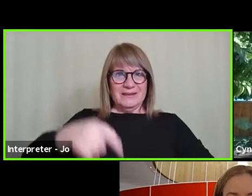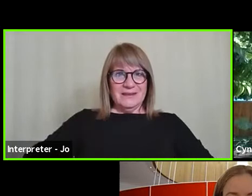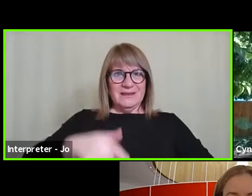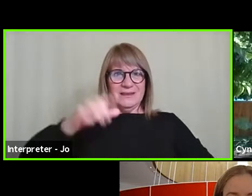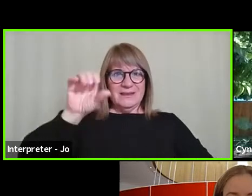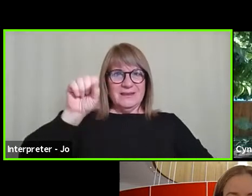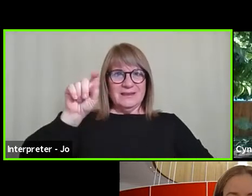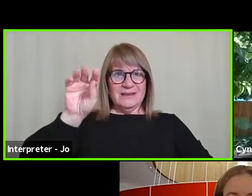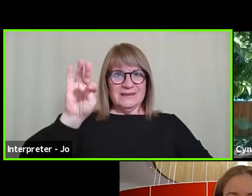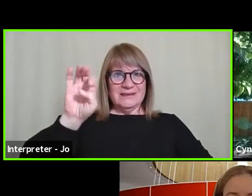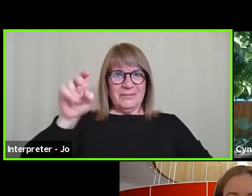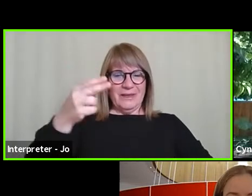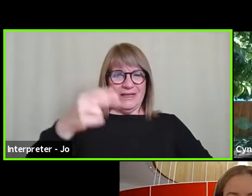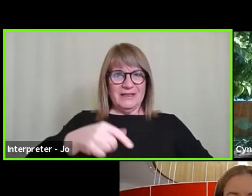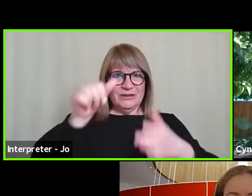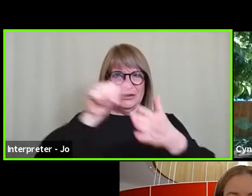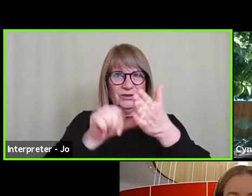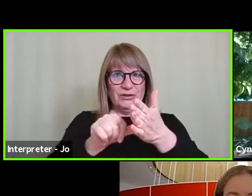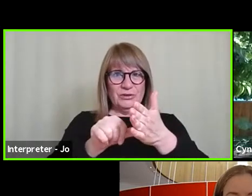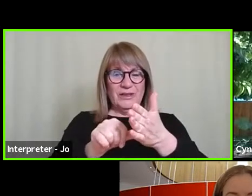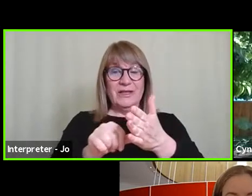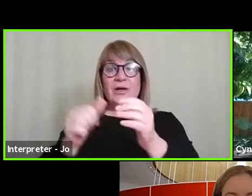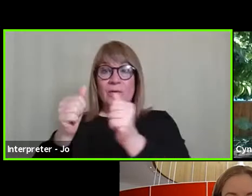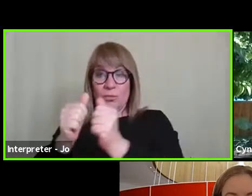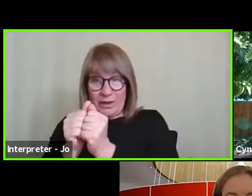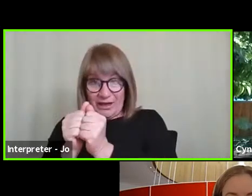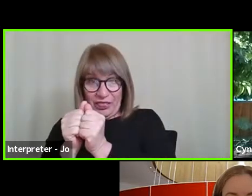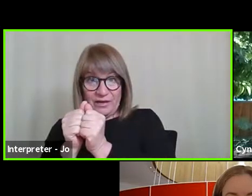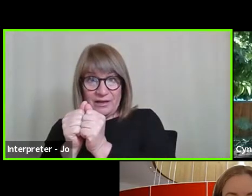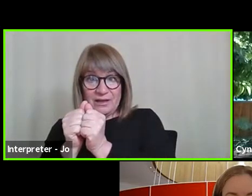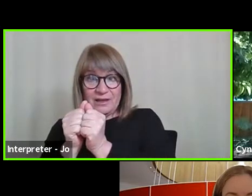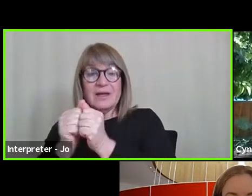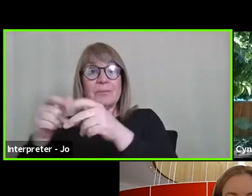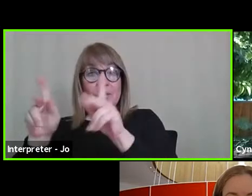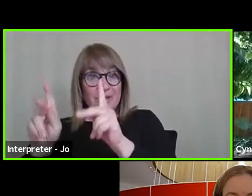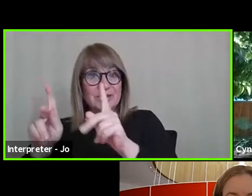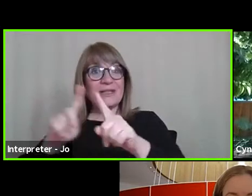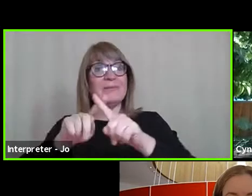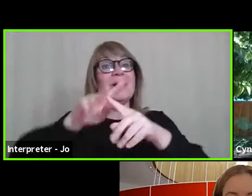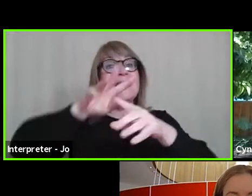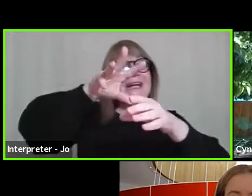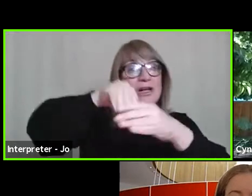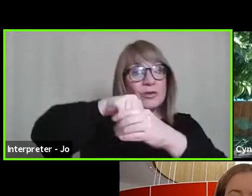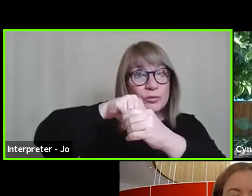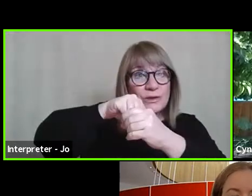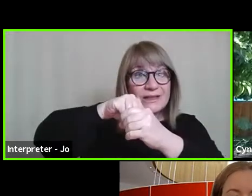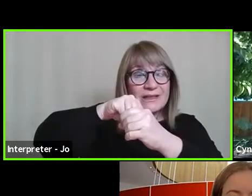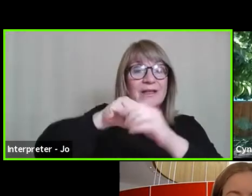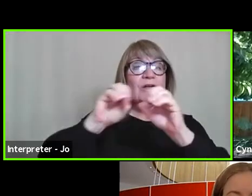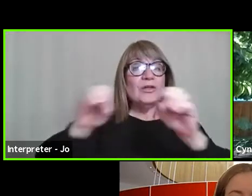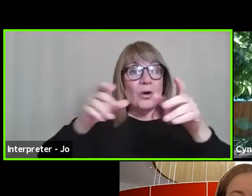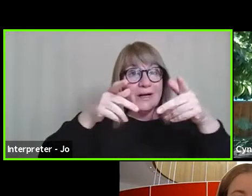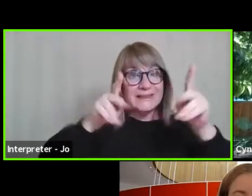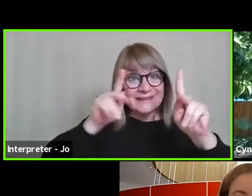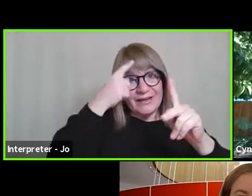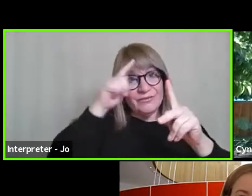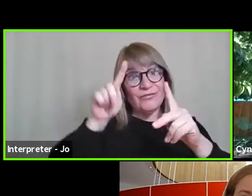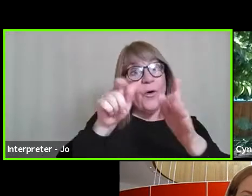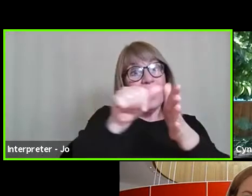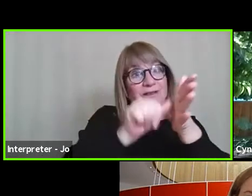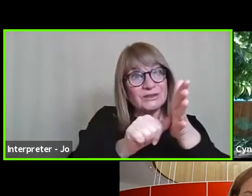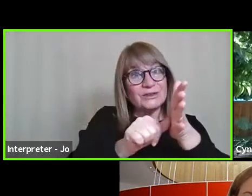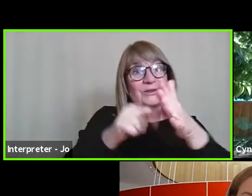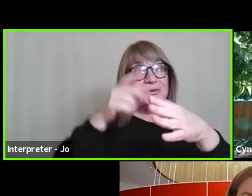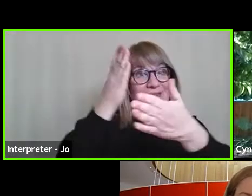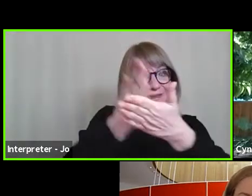consent which then included non-consensual sterilizations um so we had 12 people in prison who contacted